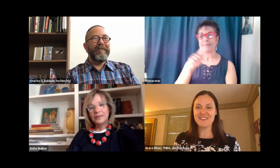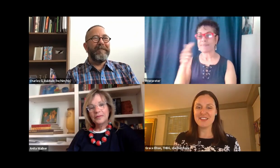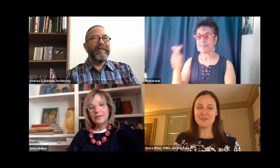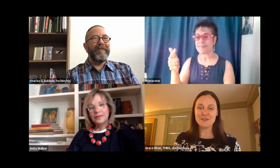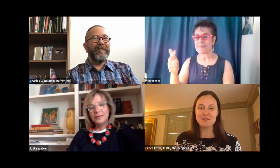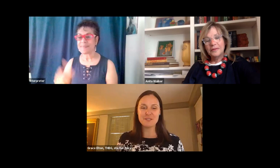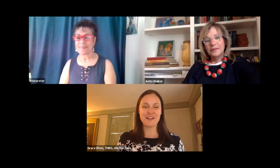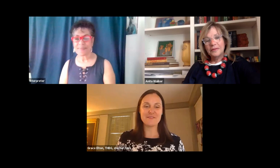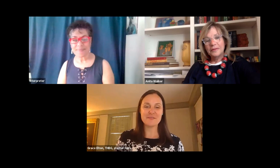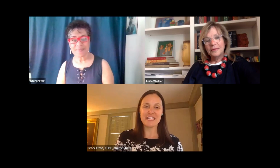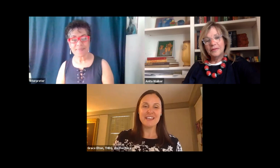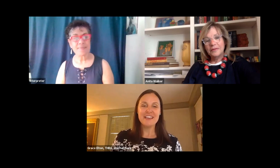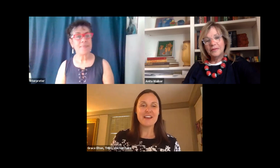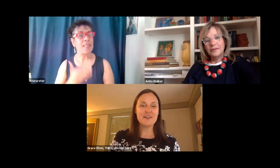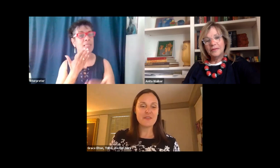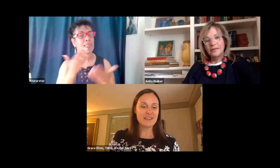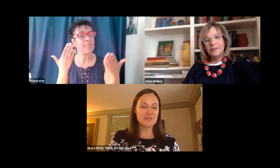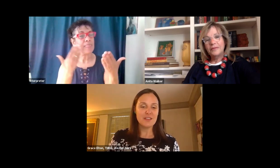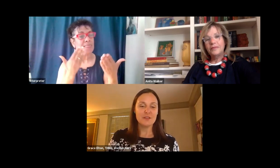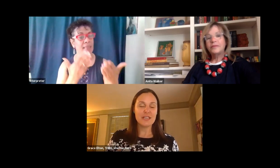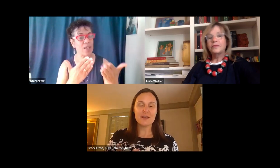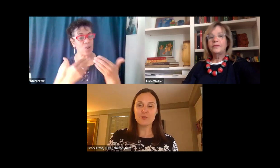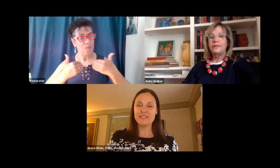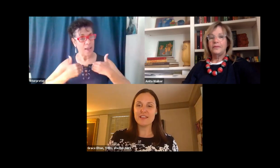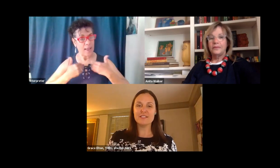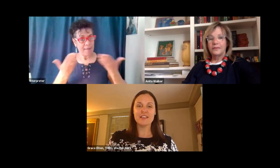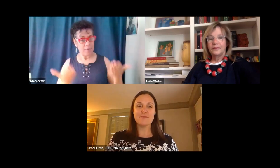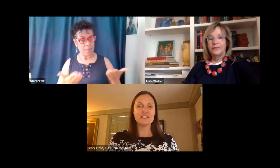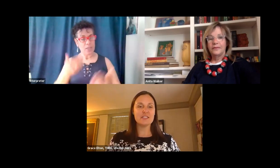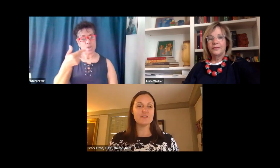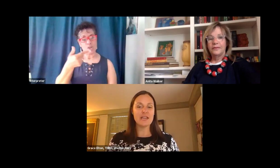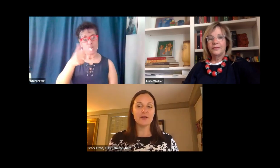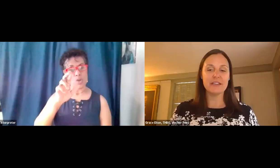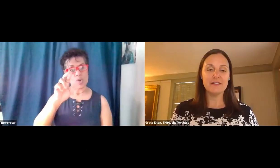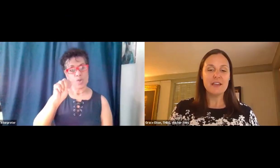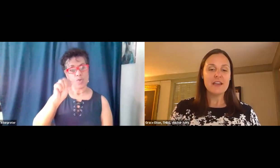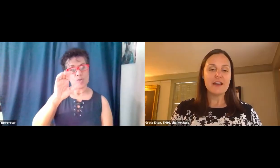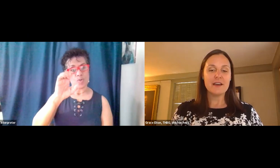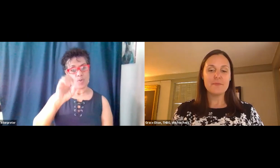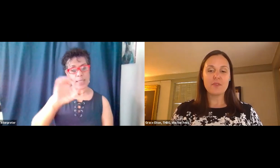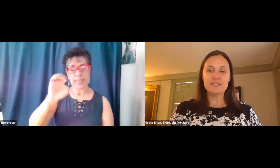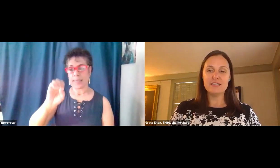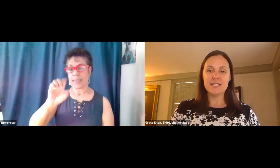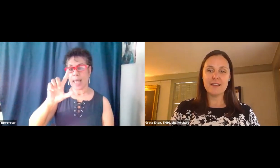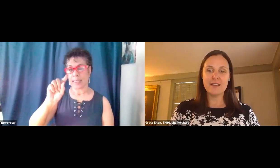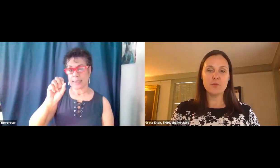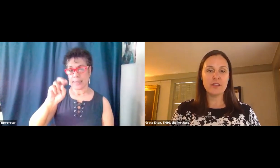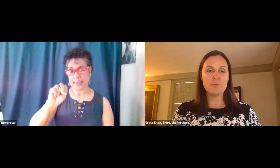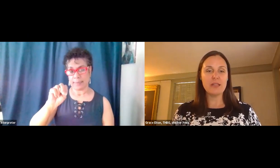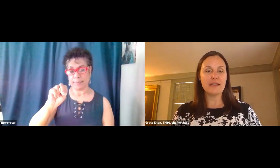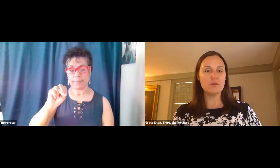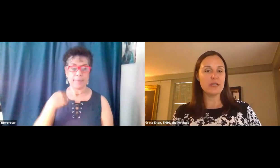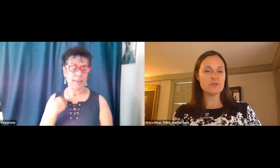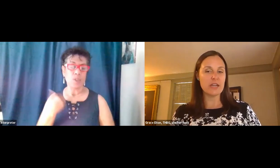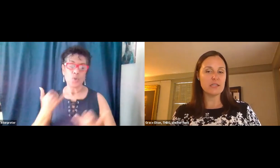Hi there. Thank you all so much for having me. As you said, I'm Grace Elton. I'm the CEO of Tower Hill. Today, I'm wearing